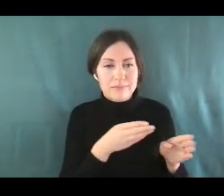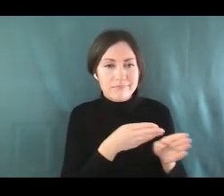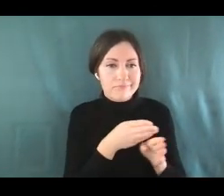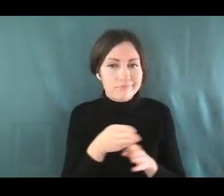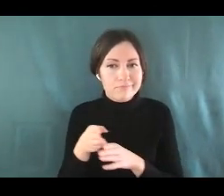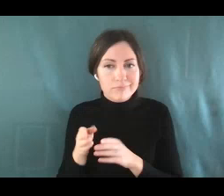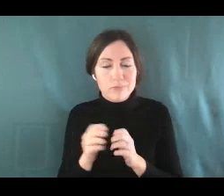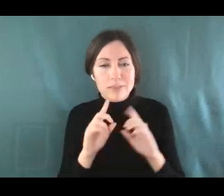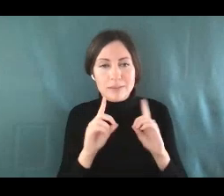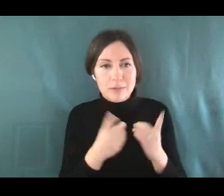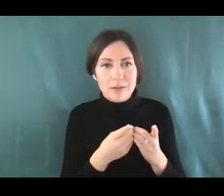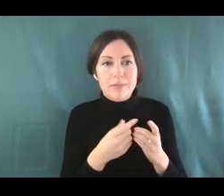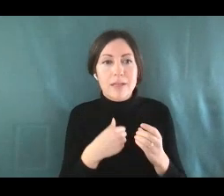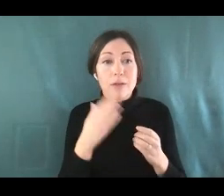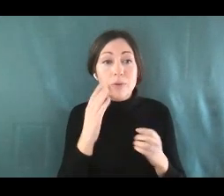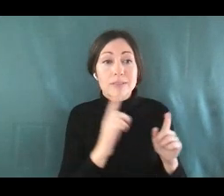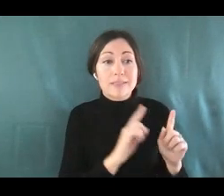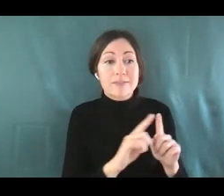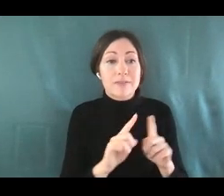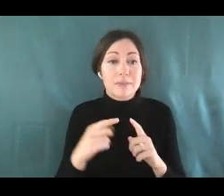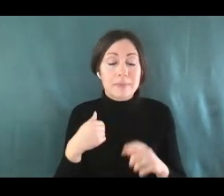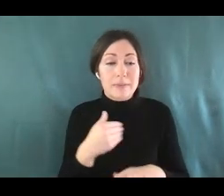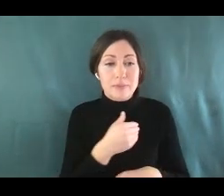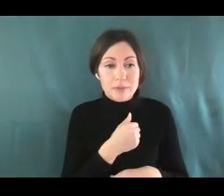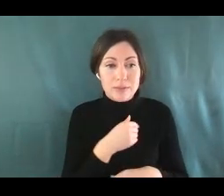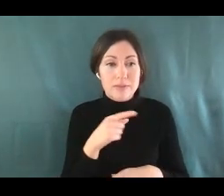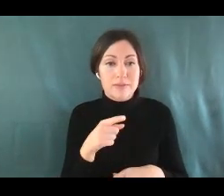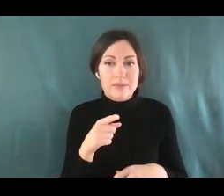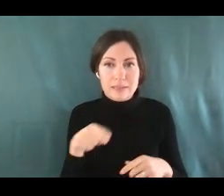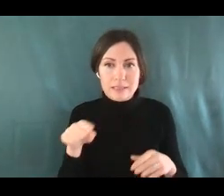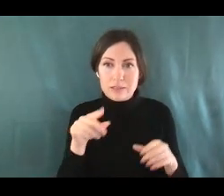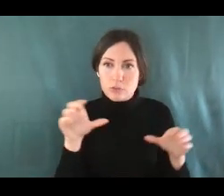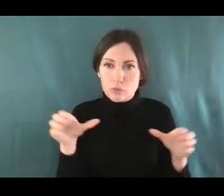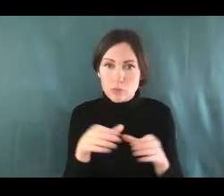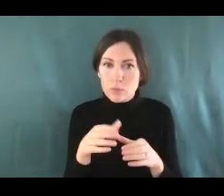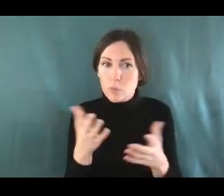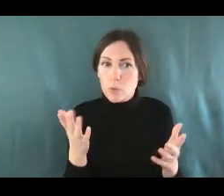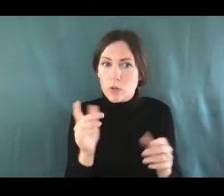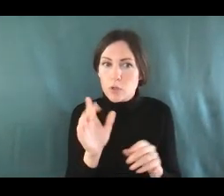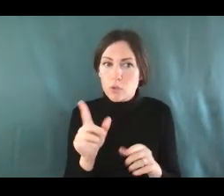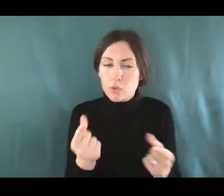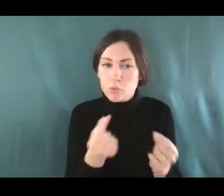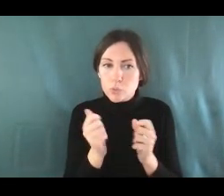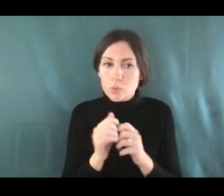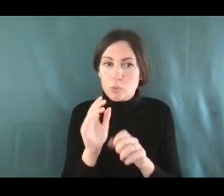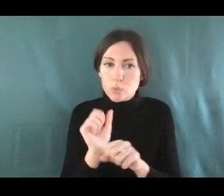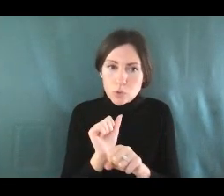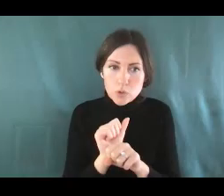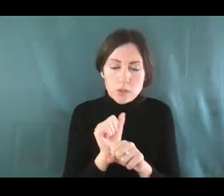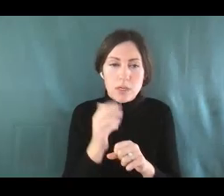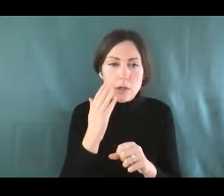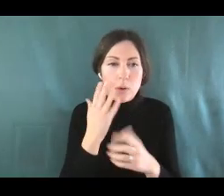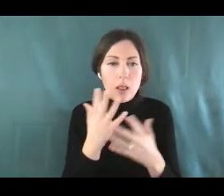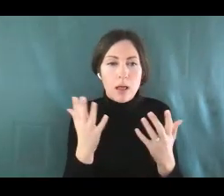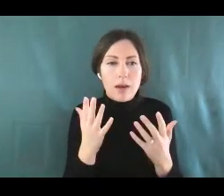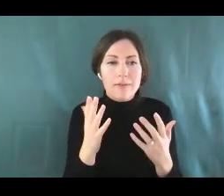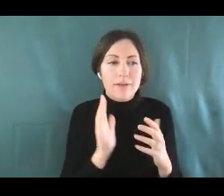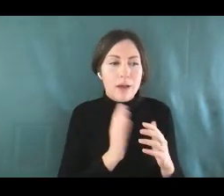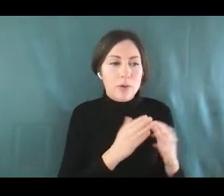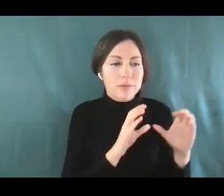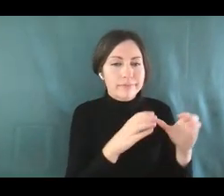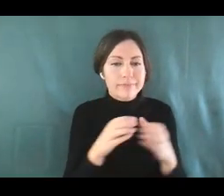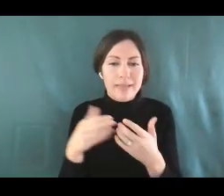department. I know different members of this body and the work that you do. I know there's a lot of overlap within our divisions. Just there's so